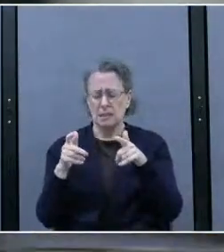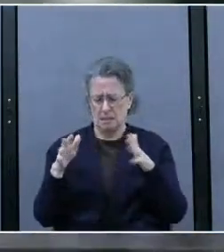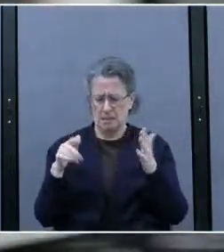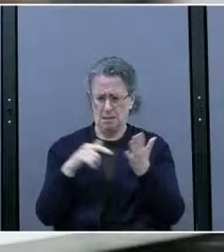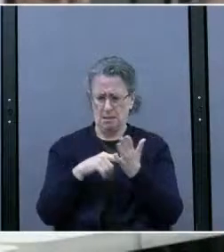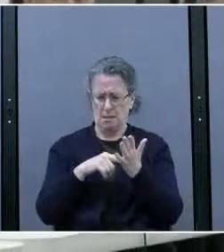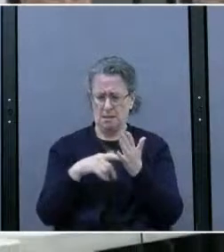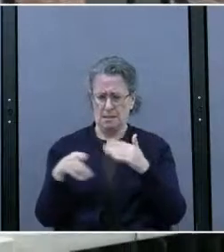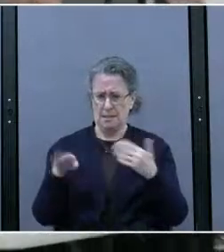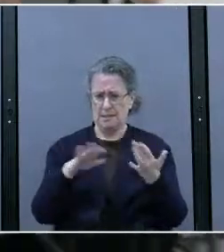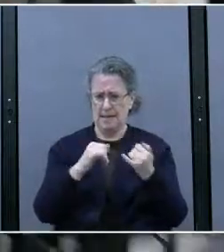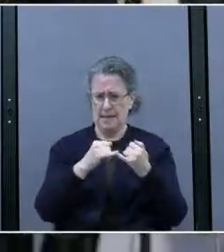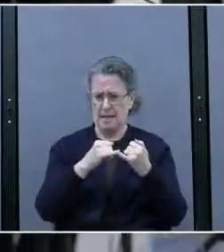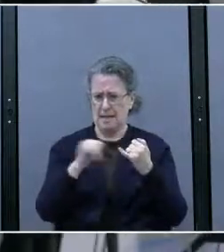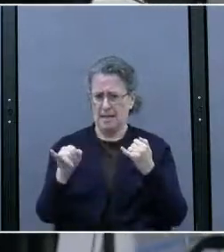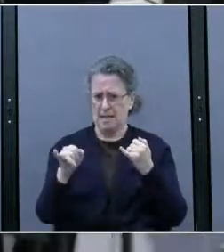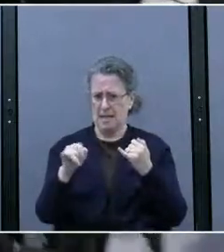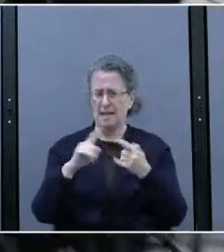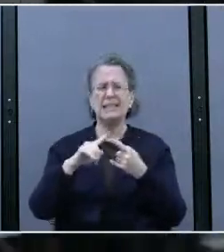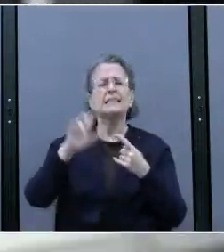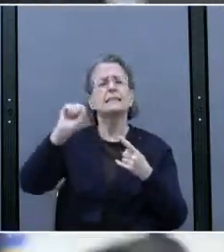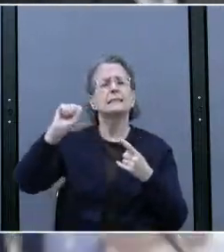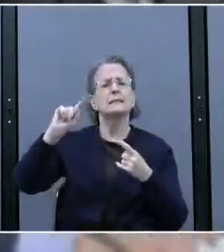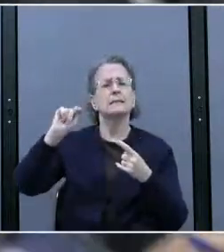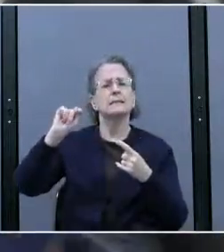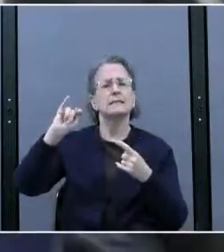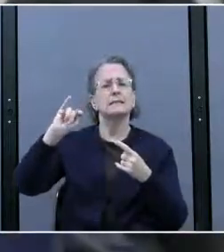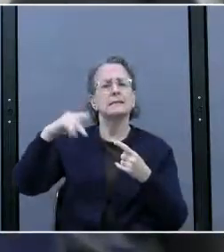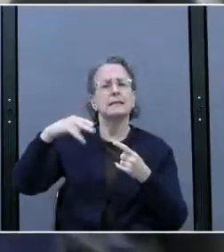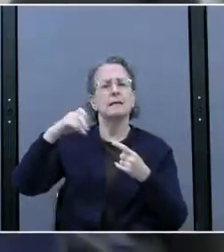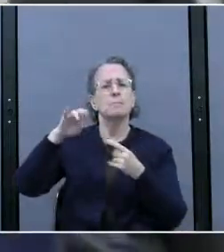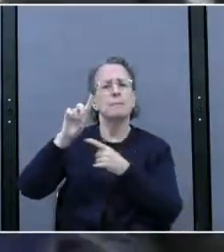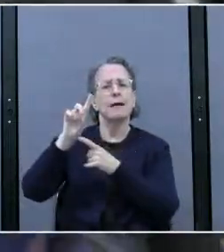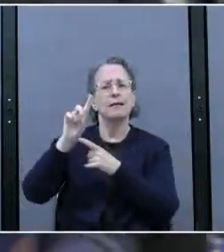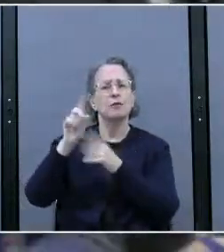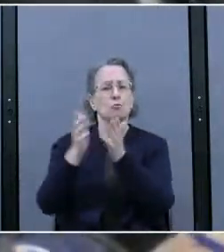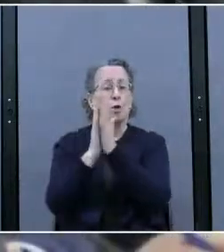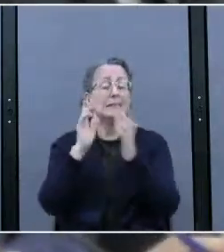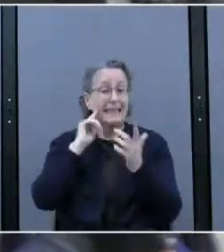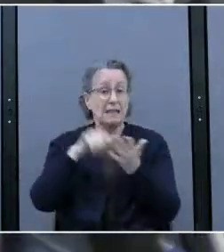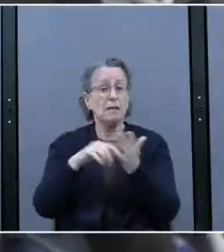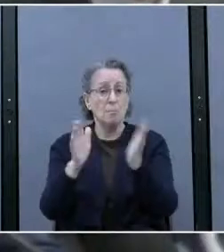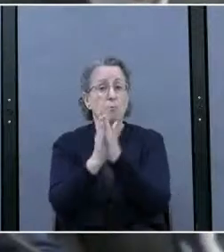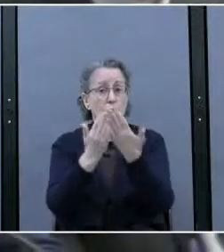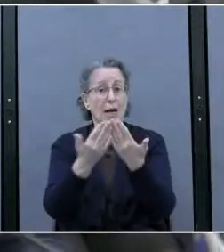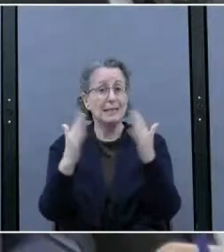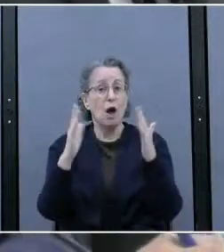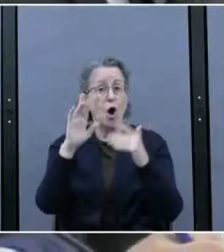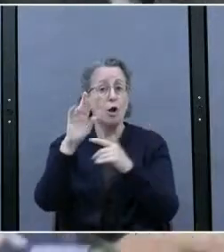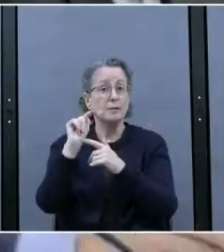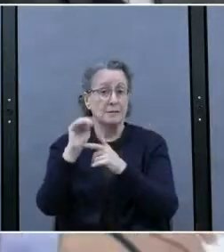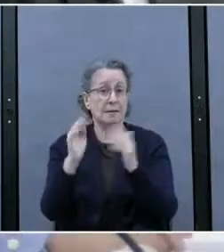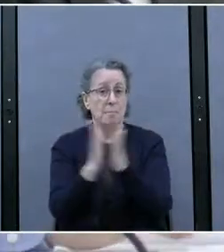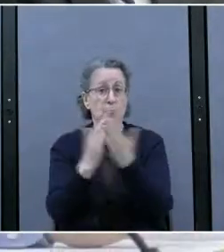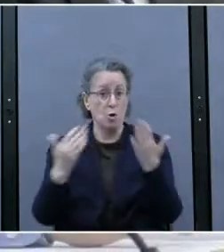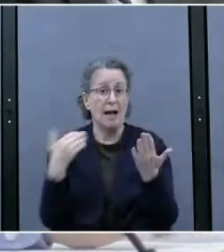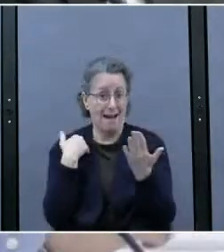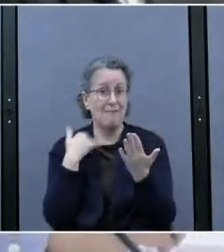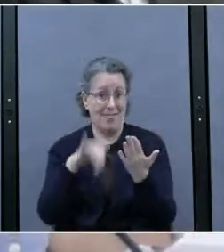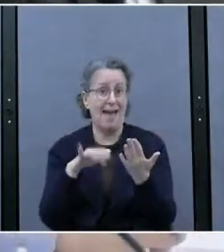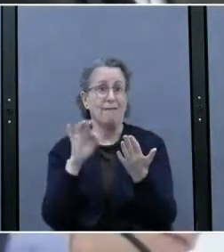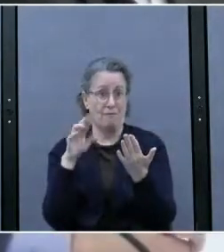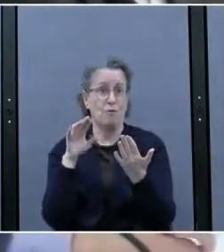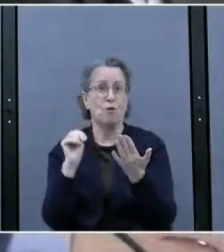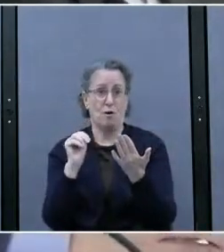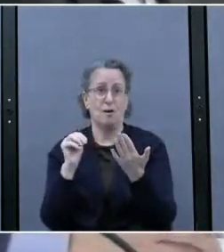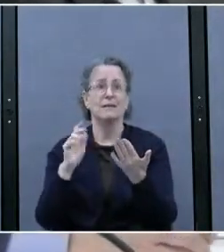for stipend requests. Ooh, where did you get this from? In the book as well? In the book. Wow, I should have read it. Friday, March 28th at 5